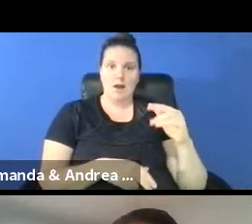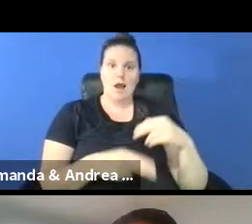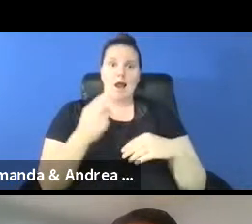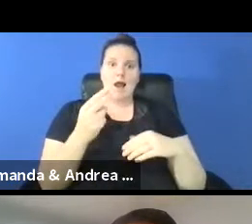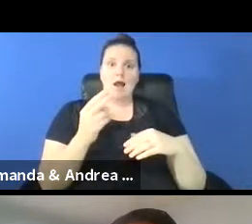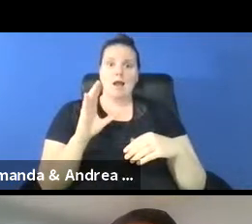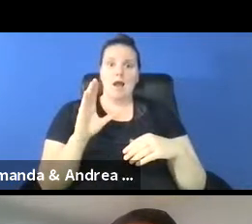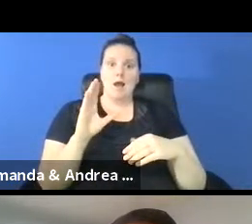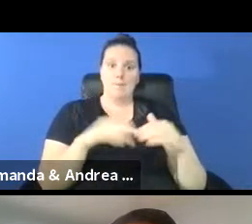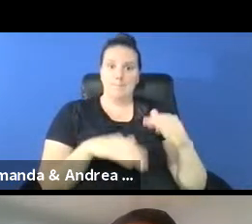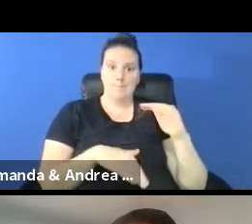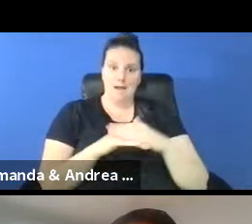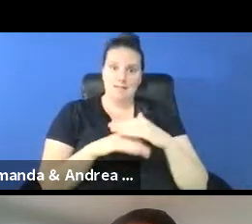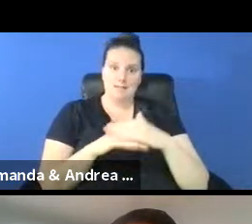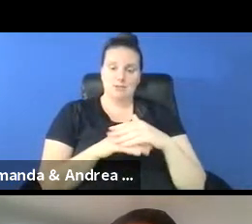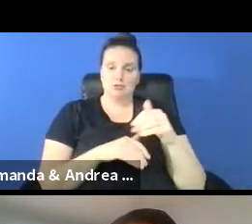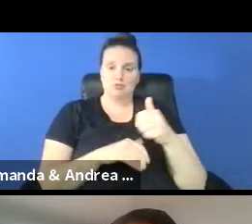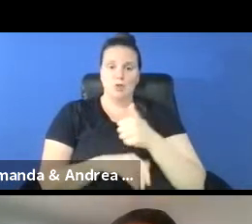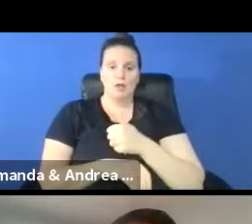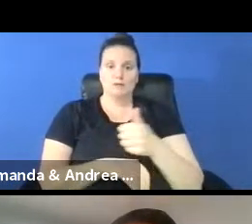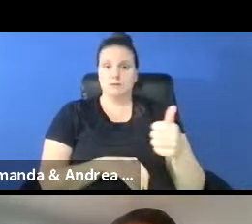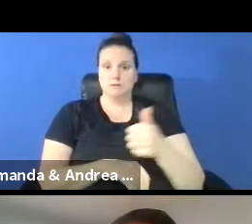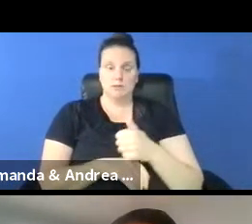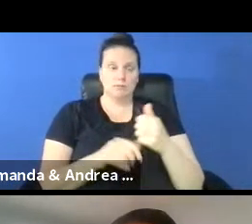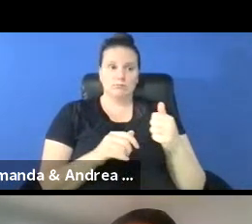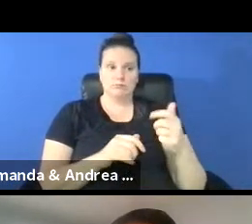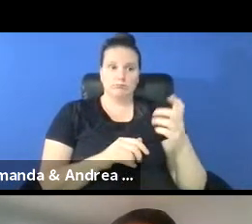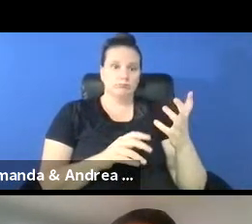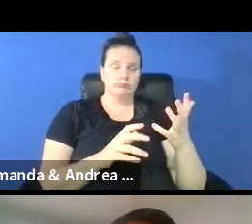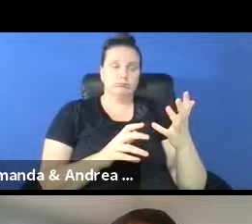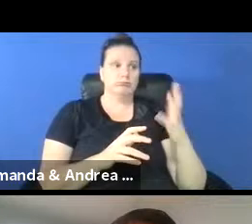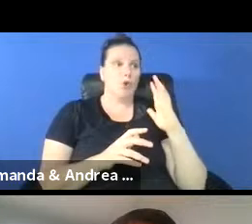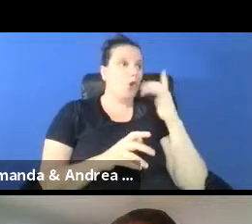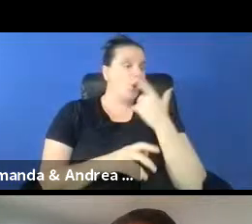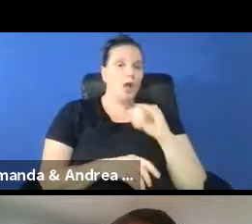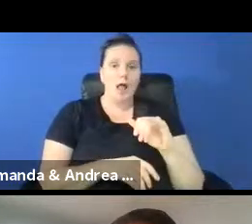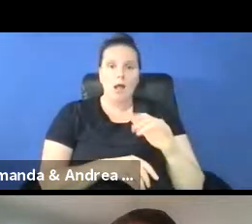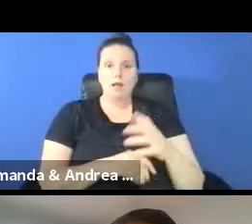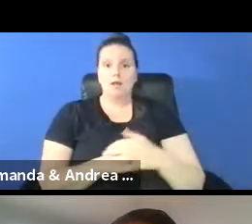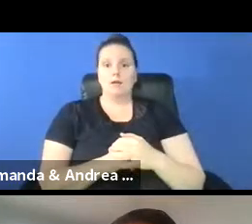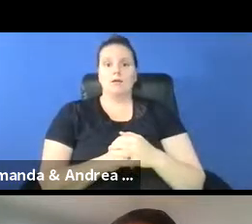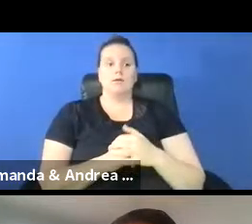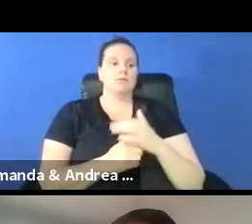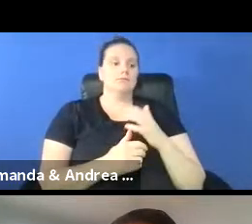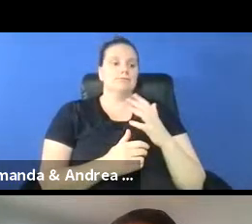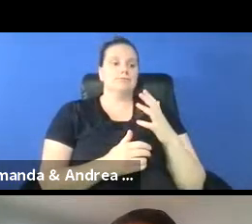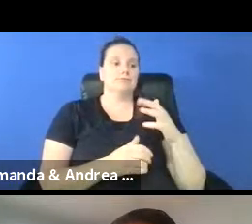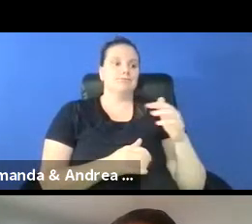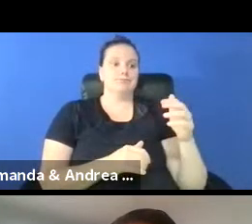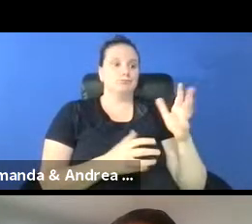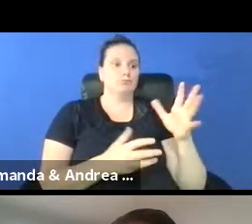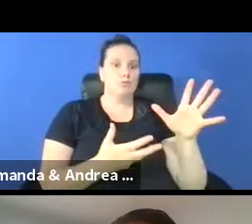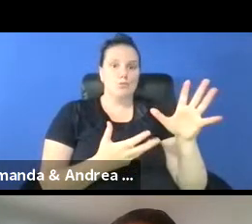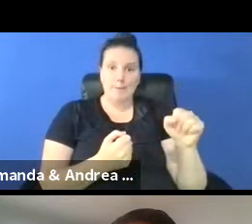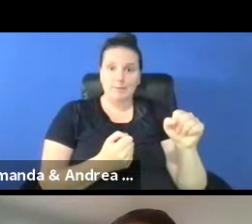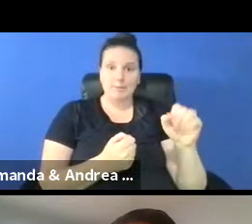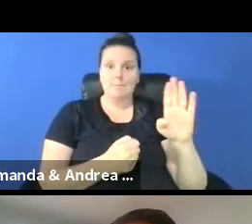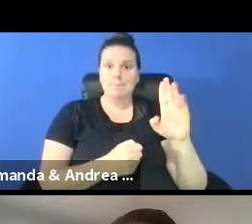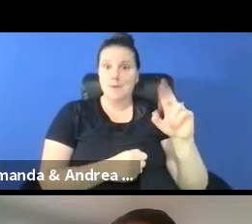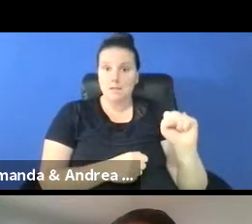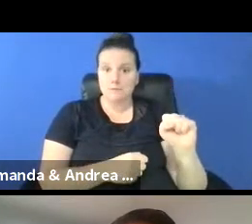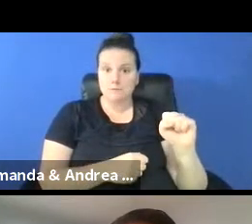transit. What will that look like? Will it be bus rapid transit? Will it be light